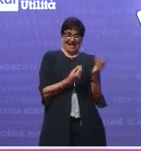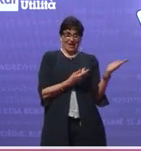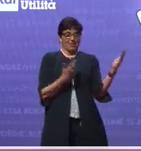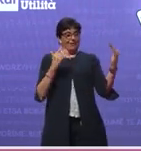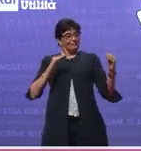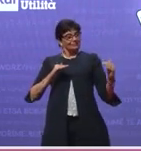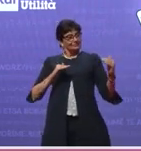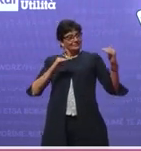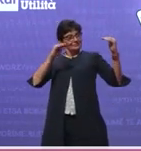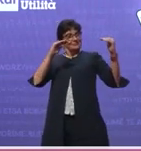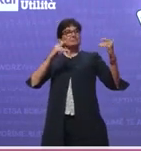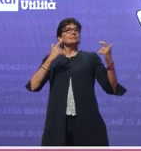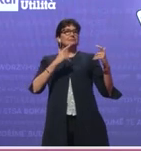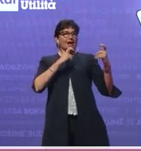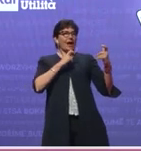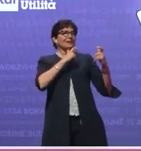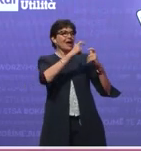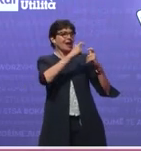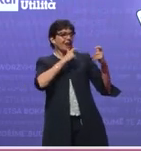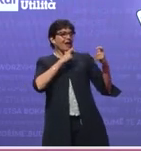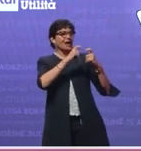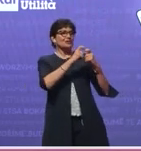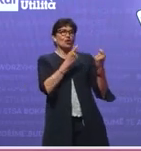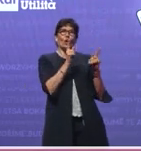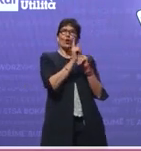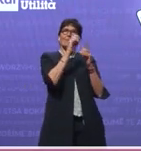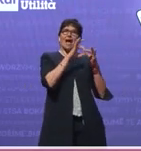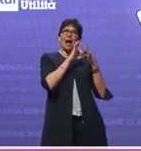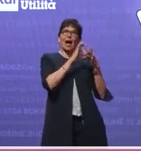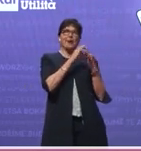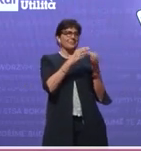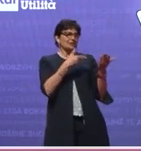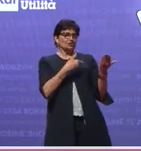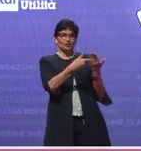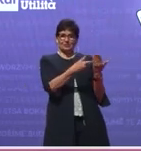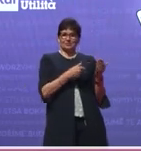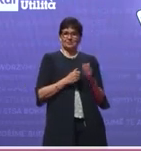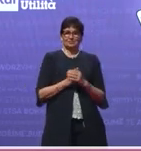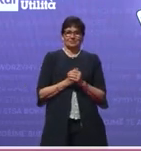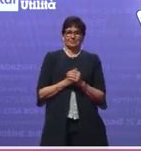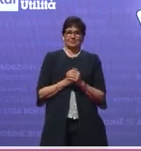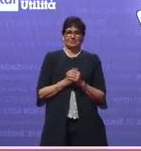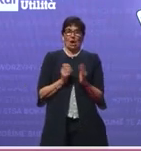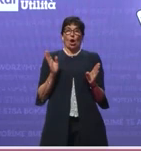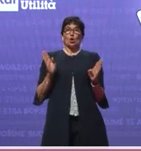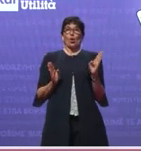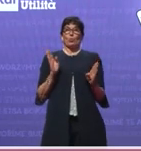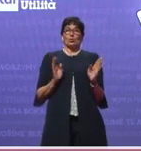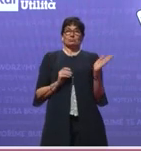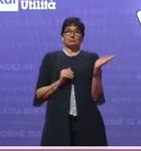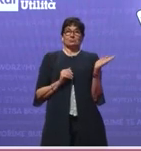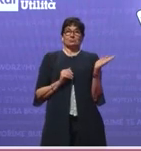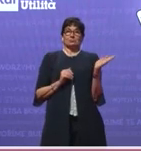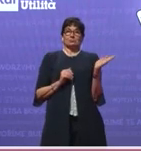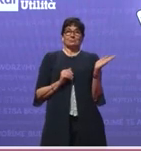ways that the robots look, the way that the AI looks and behaves, will determine whether we're nurturing towards the